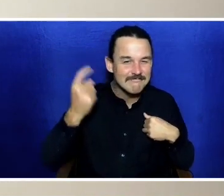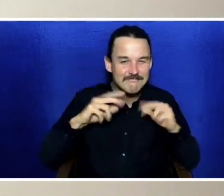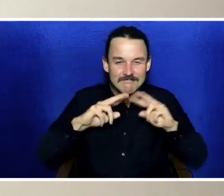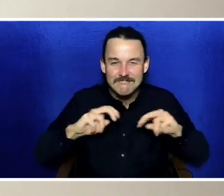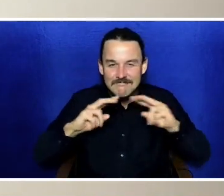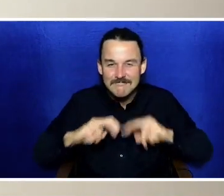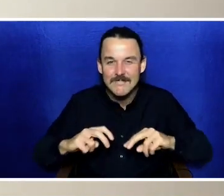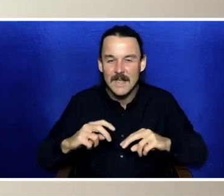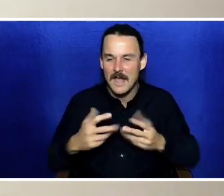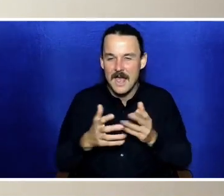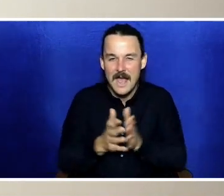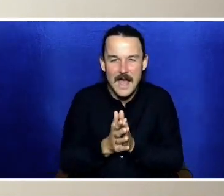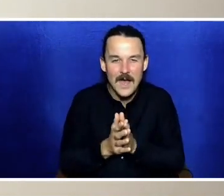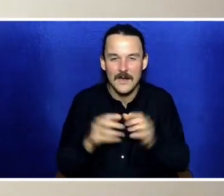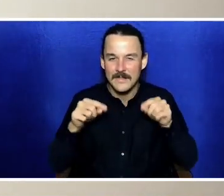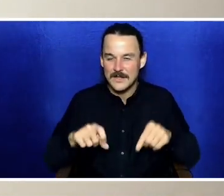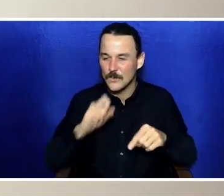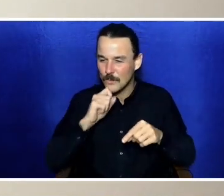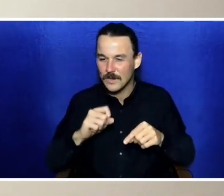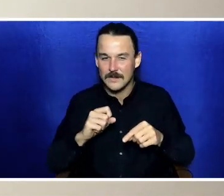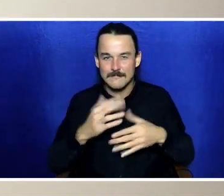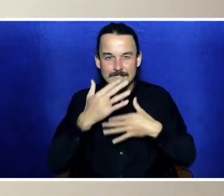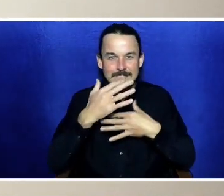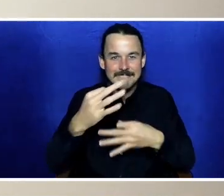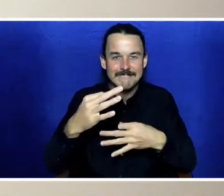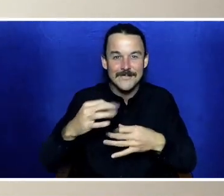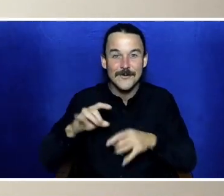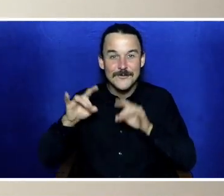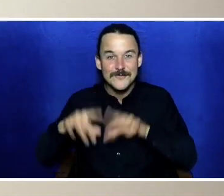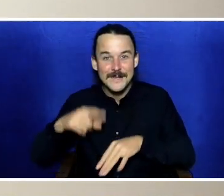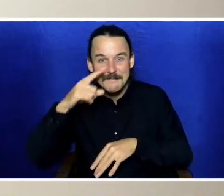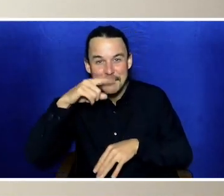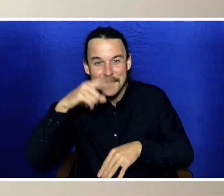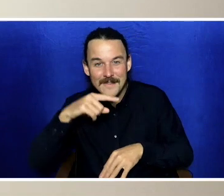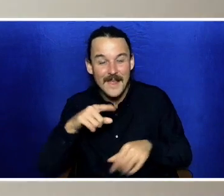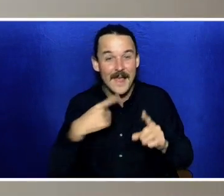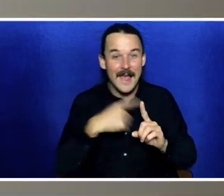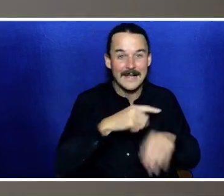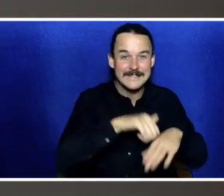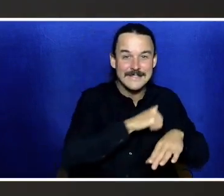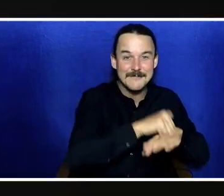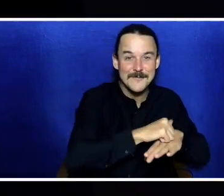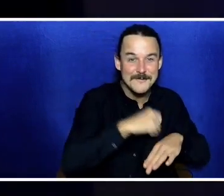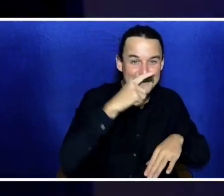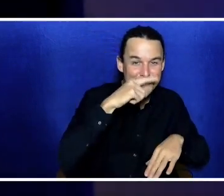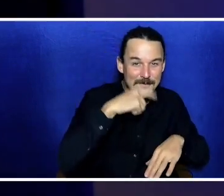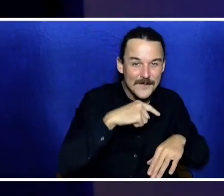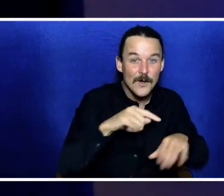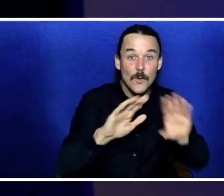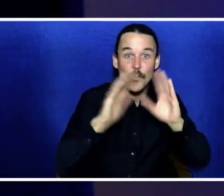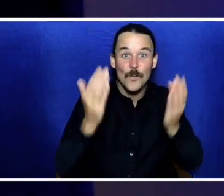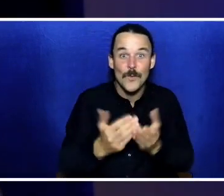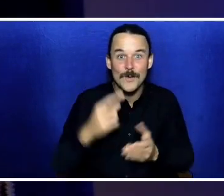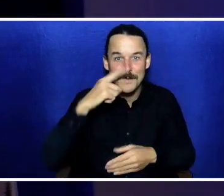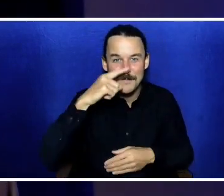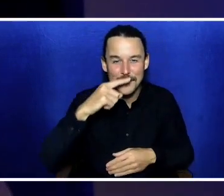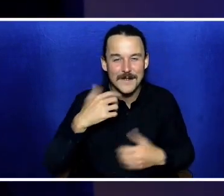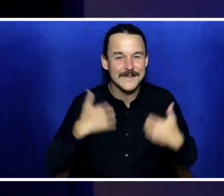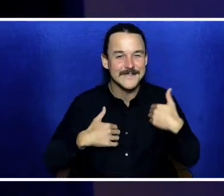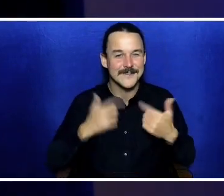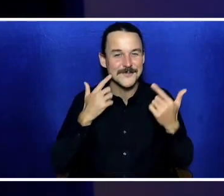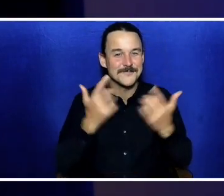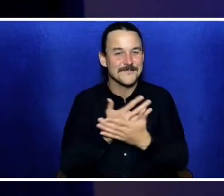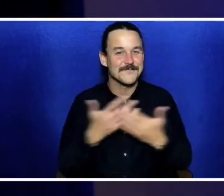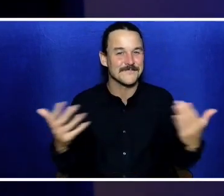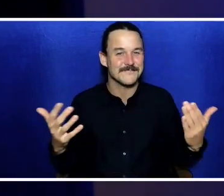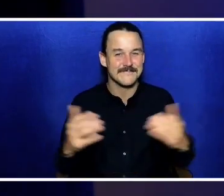Australia and in Singapore and indeed around the world, and we can't wait to share it with you. The Butterfly Lovers